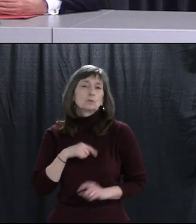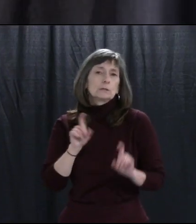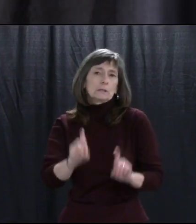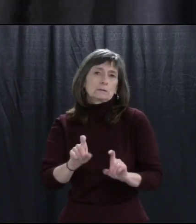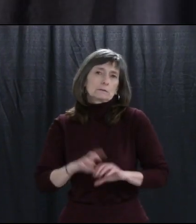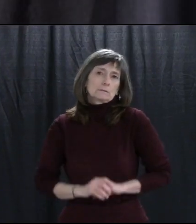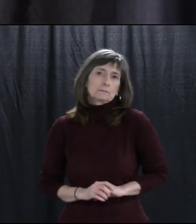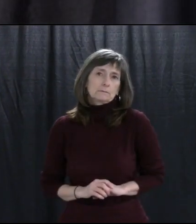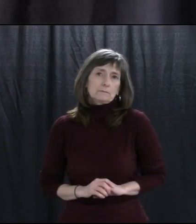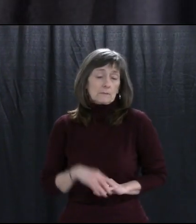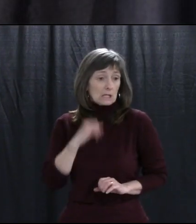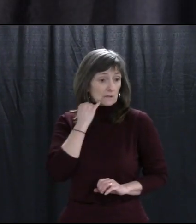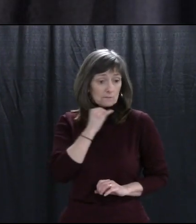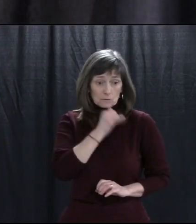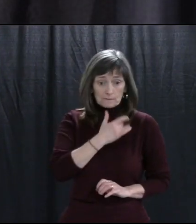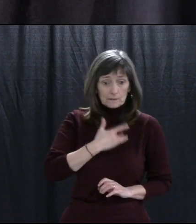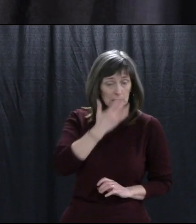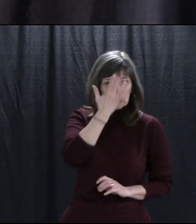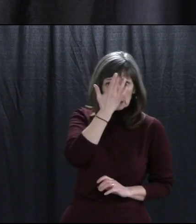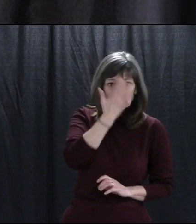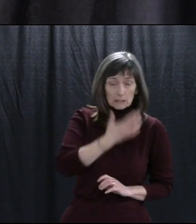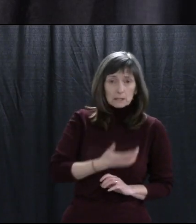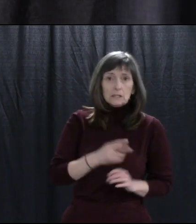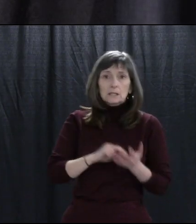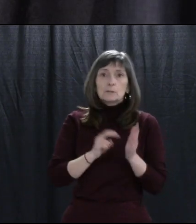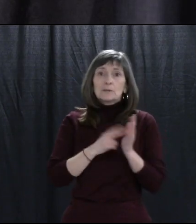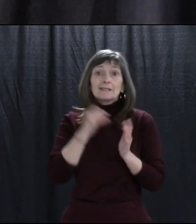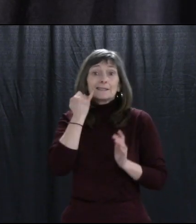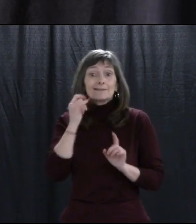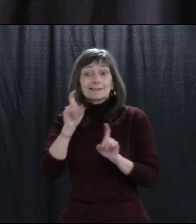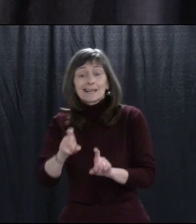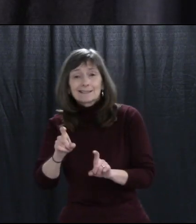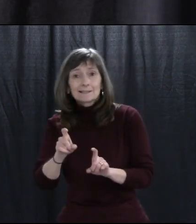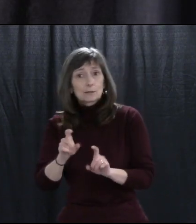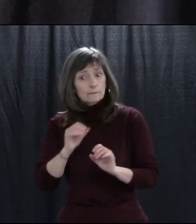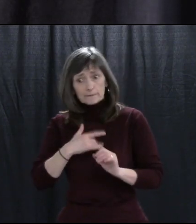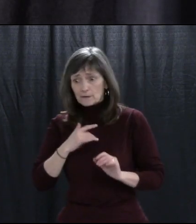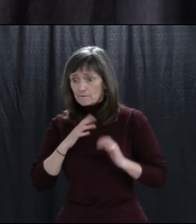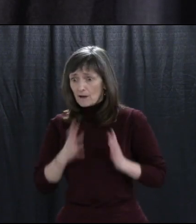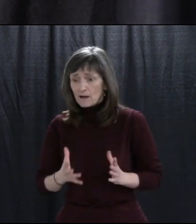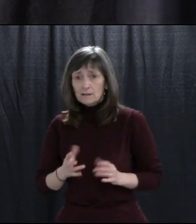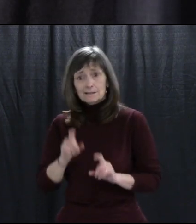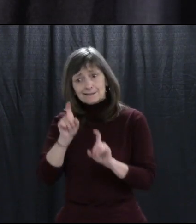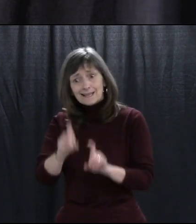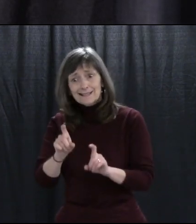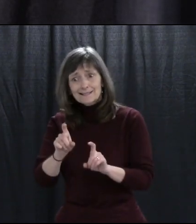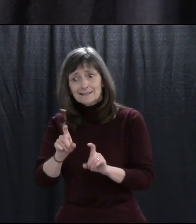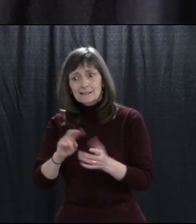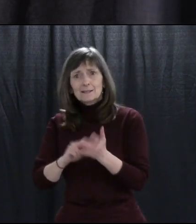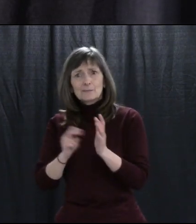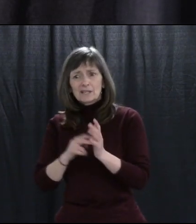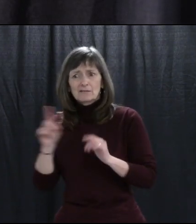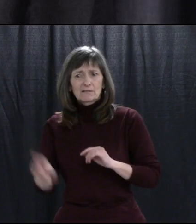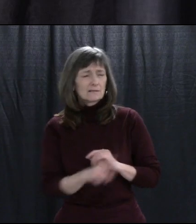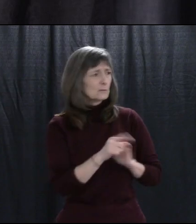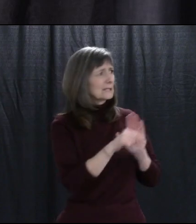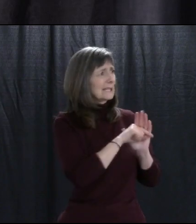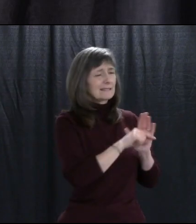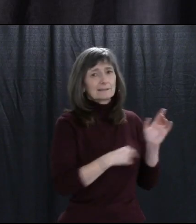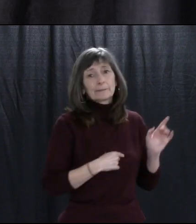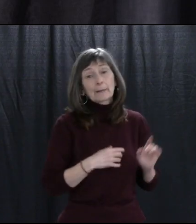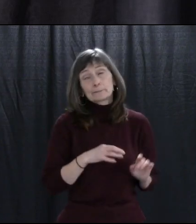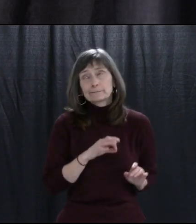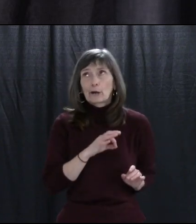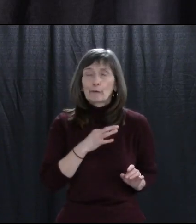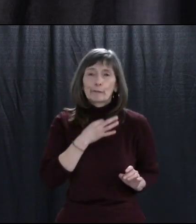don't have symptoms, you will have a negative result. It may sound a bit gross, but unless you've got a runny nose,